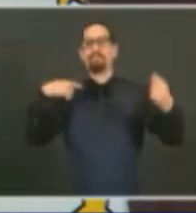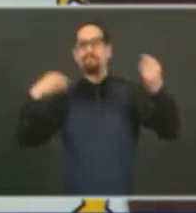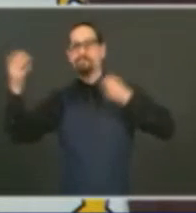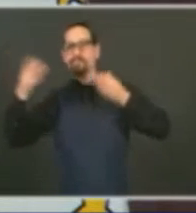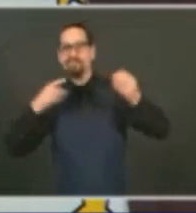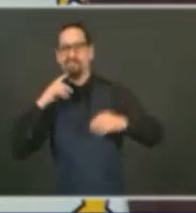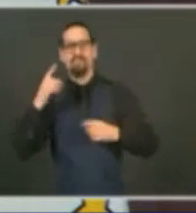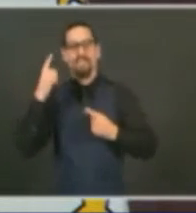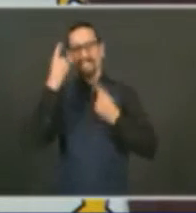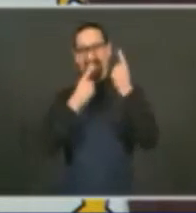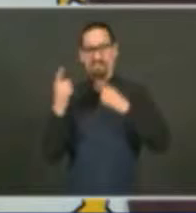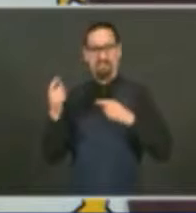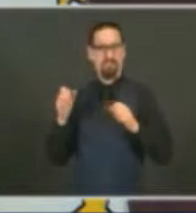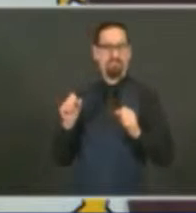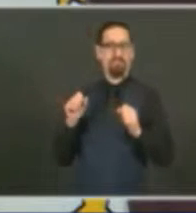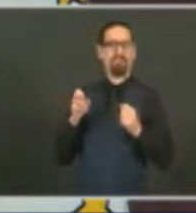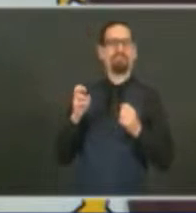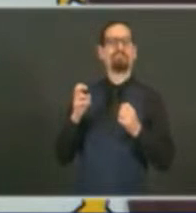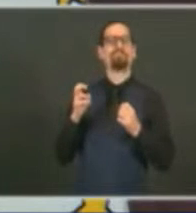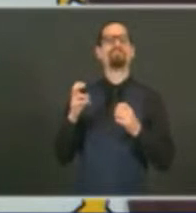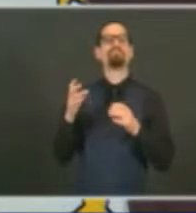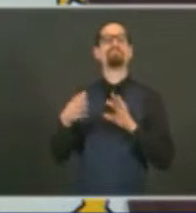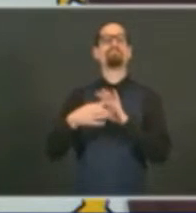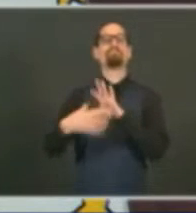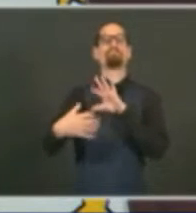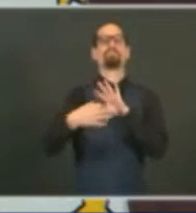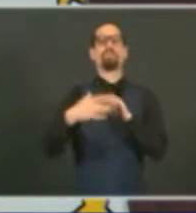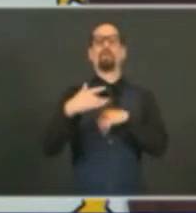release? Let me say this.